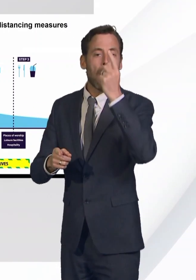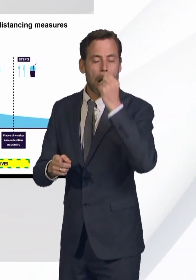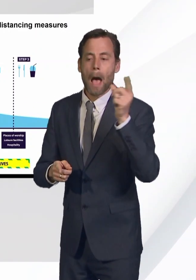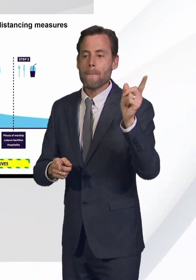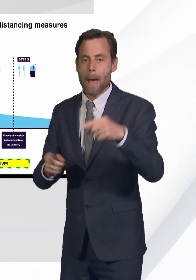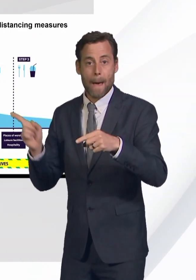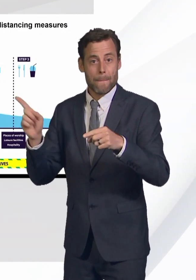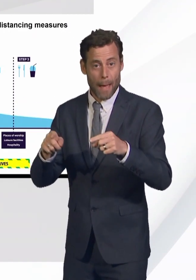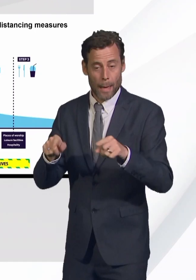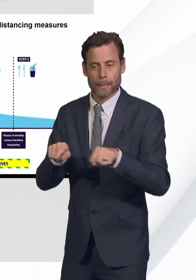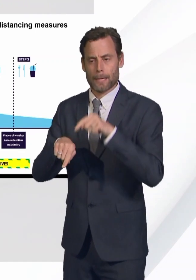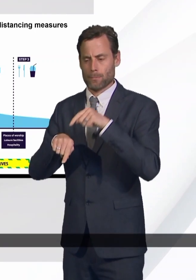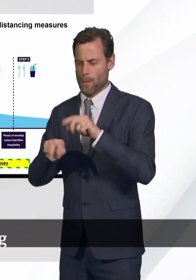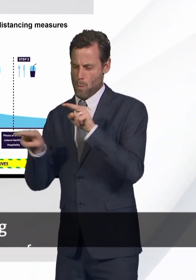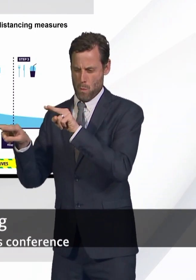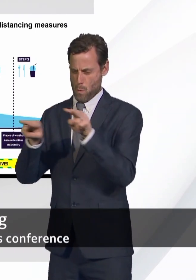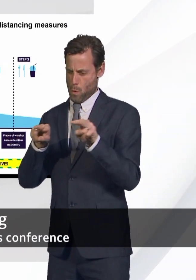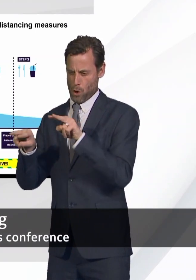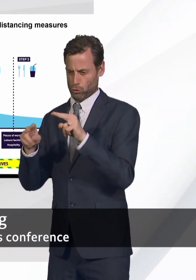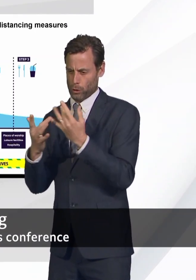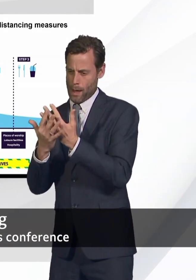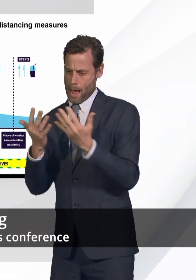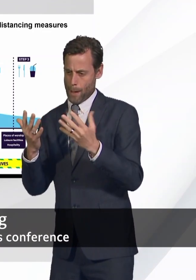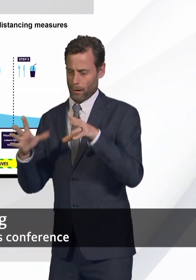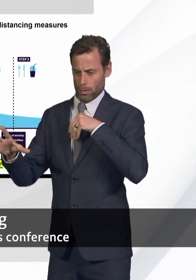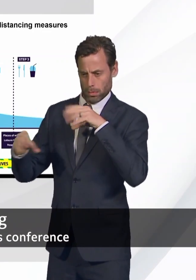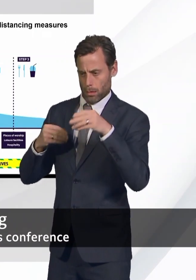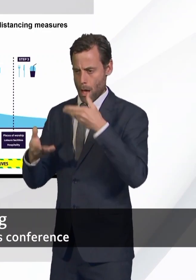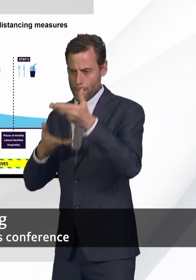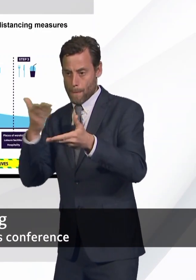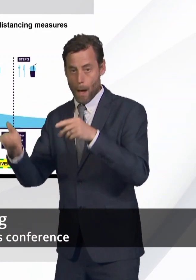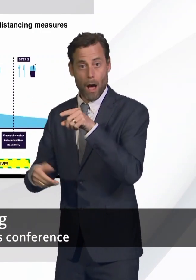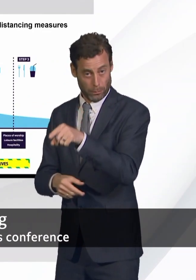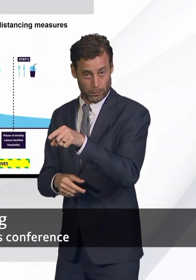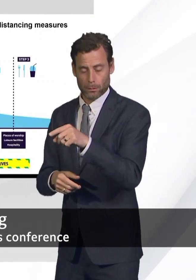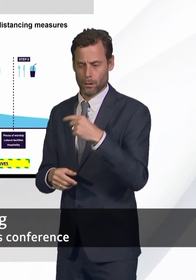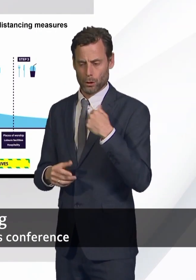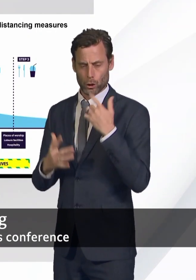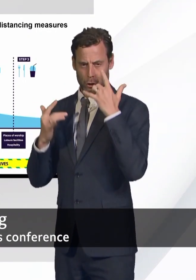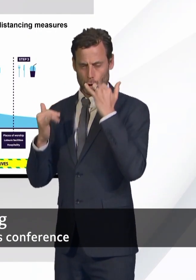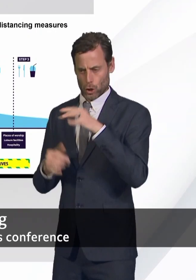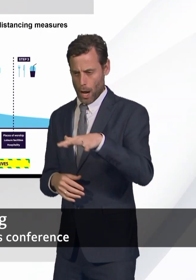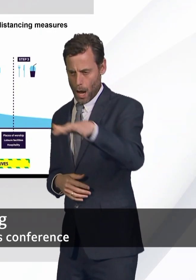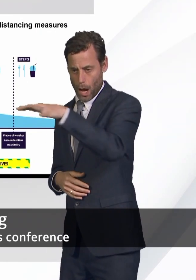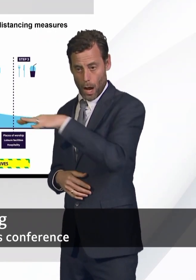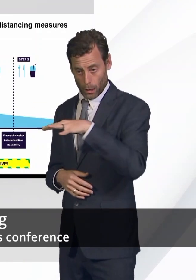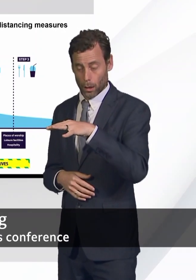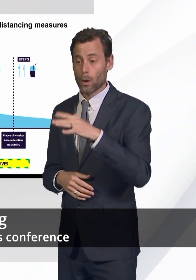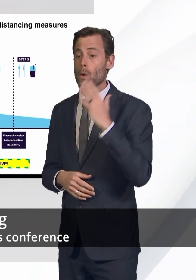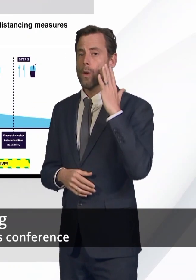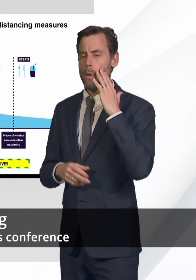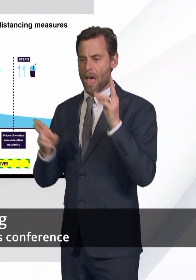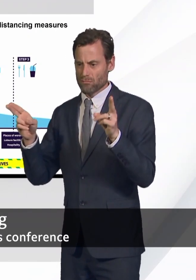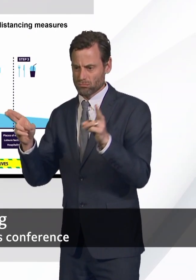number of infections, and all the available data will be used, and we'll only take the next step when